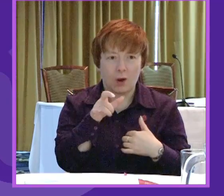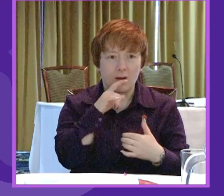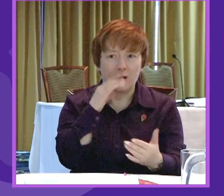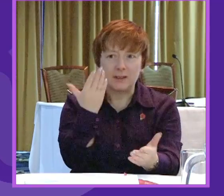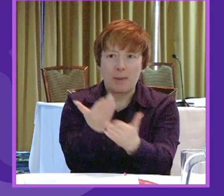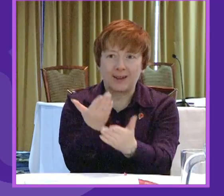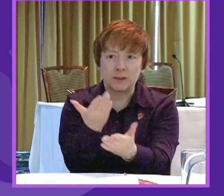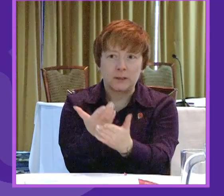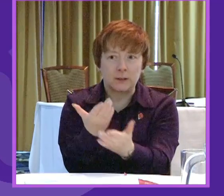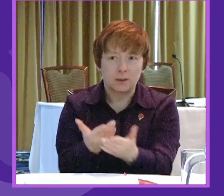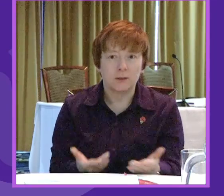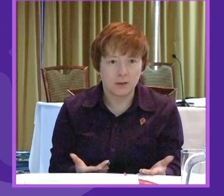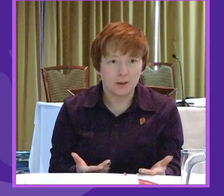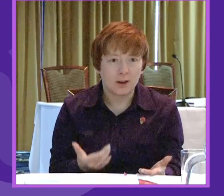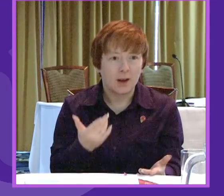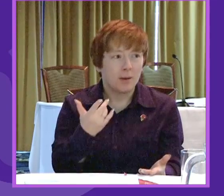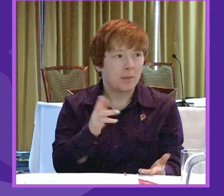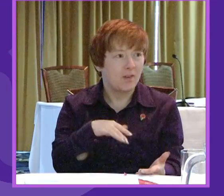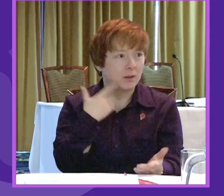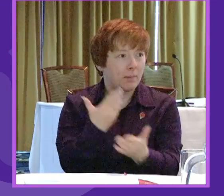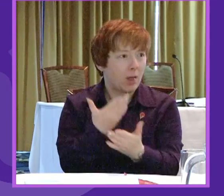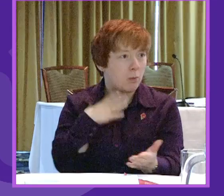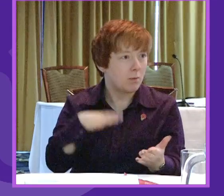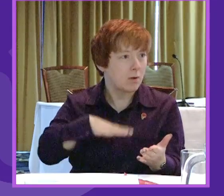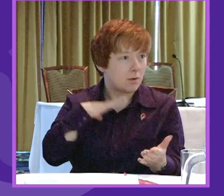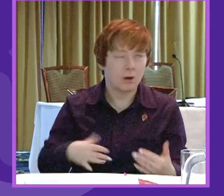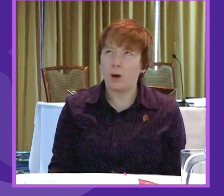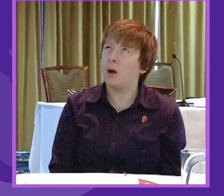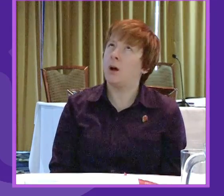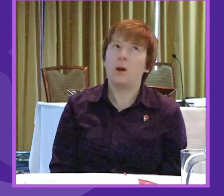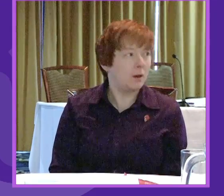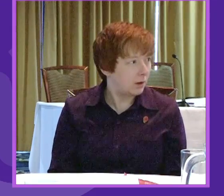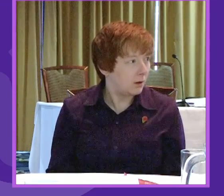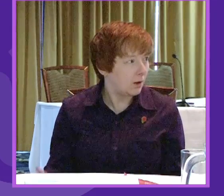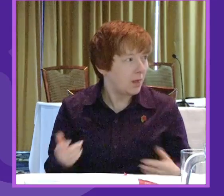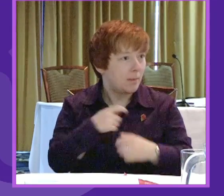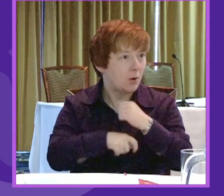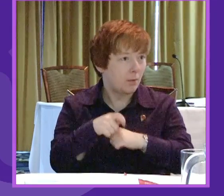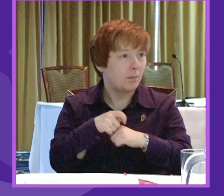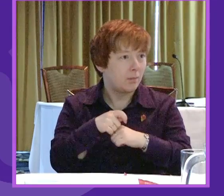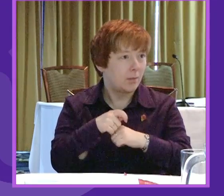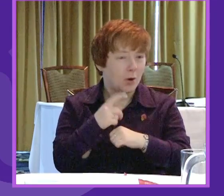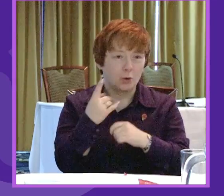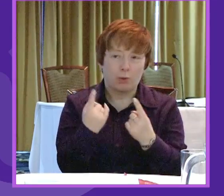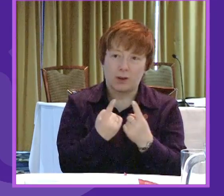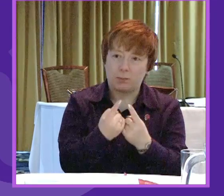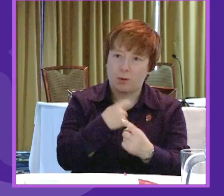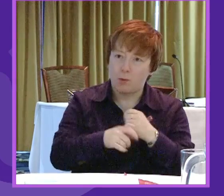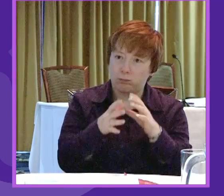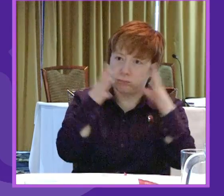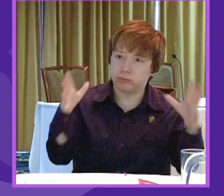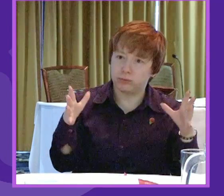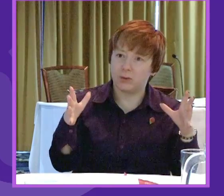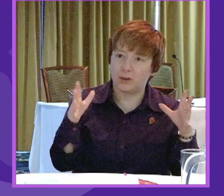fascinates me, because I think we can really quickly stray into feeling that people are demanding. To me, those two things become